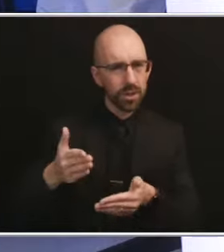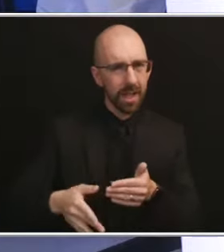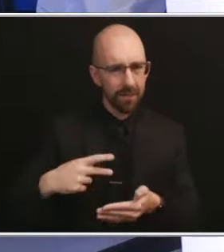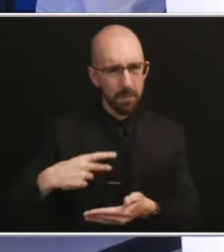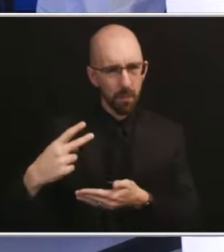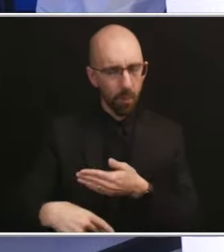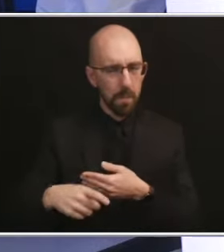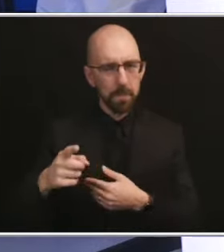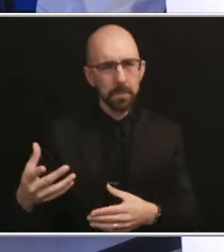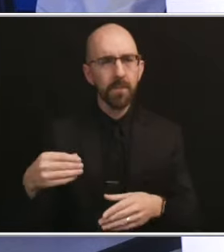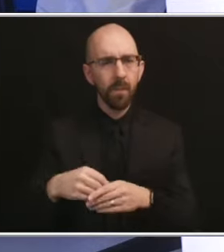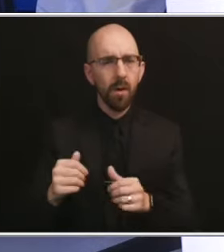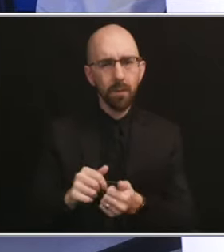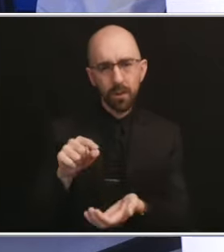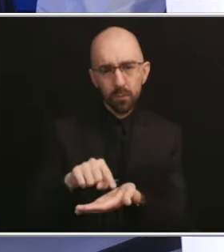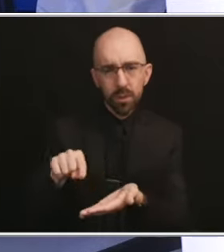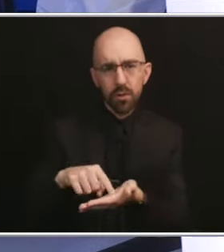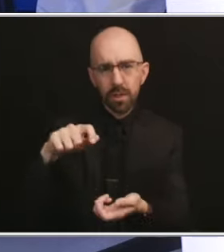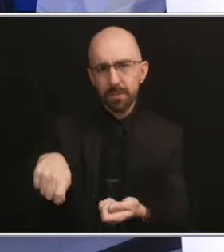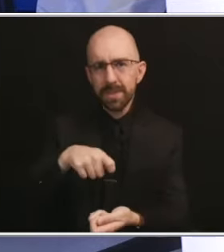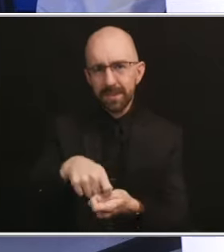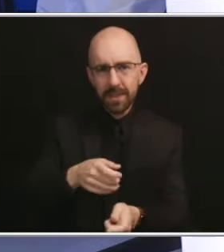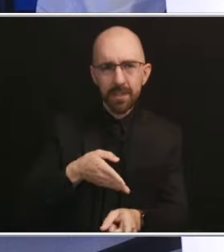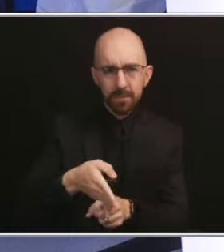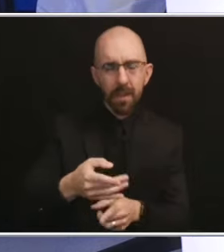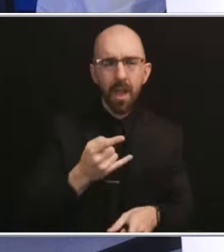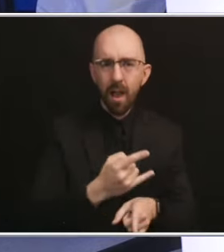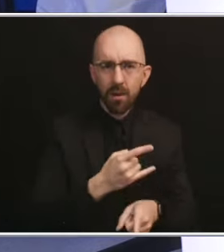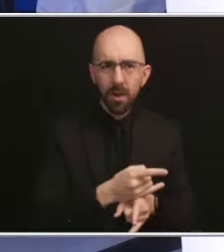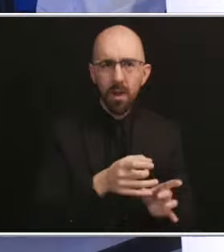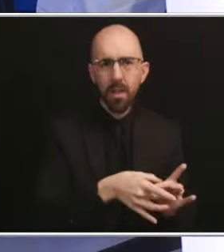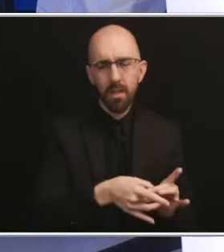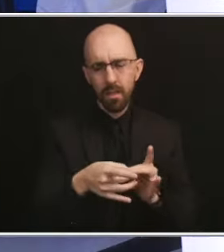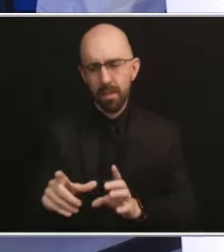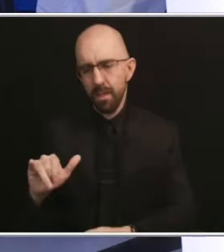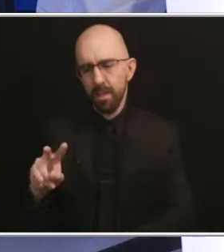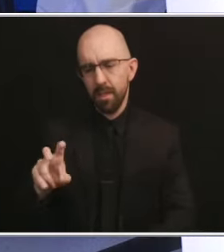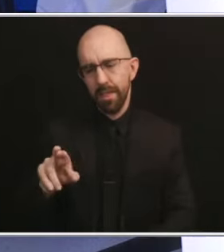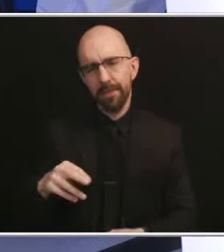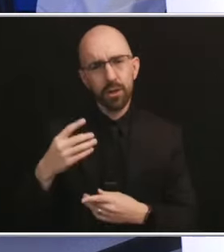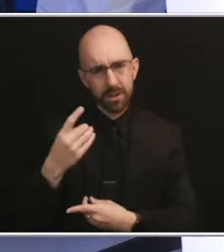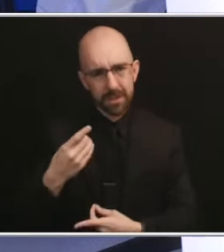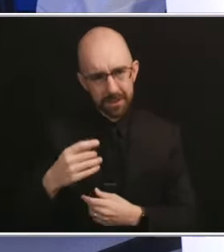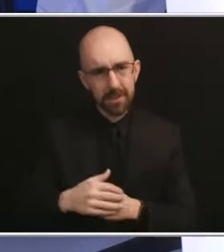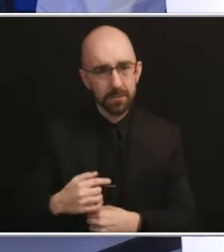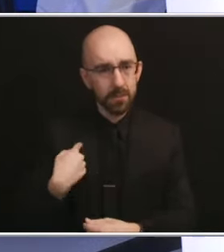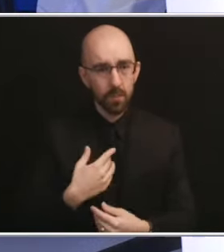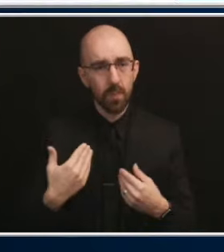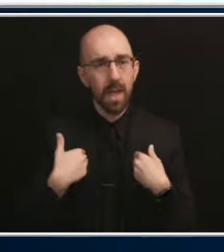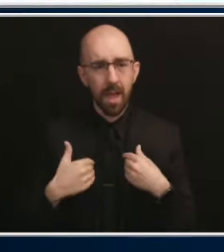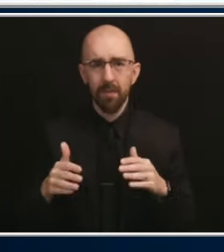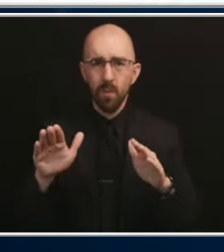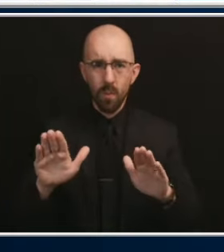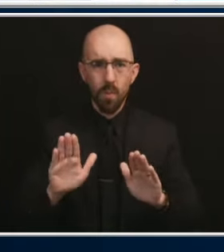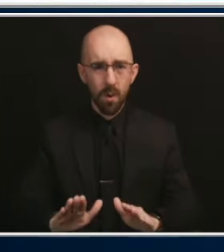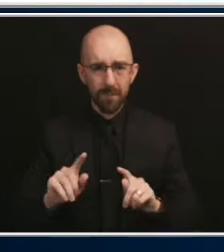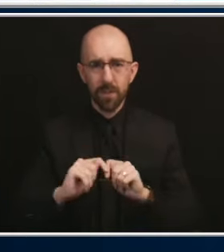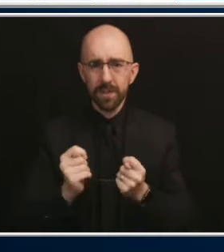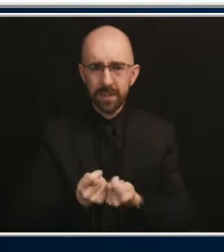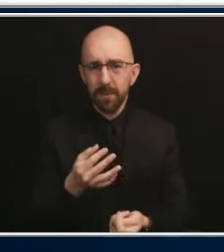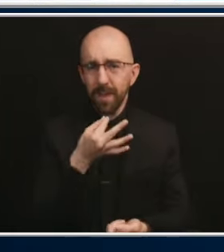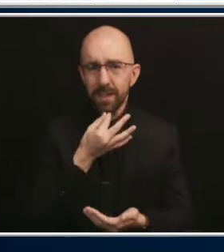research specifically on alcohol-associated liver disease. We have a wonderful team of experts. Quina, nobody's